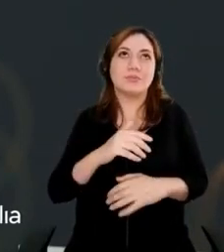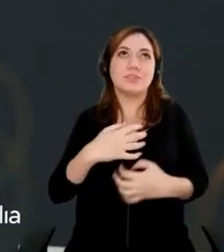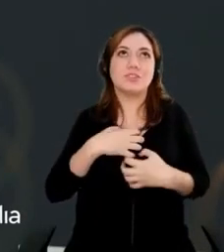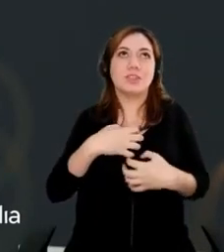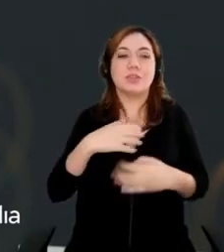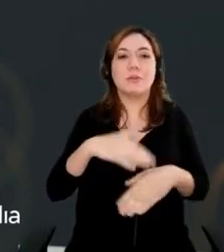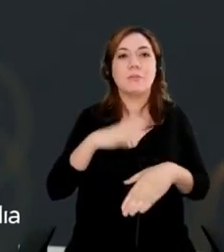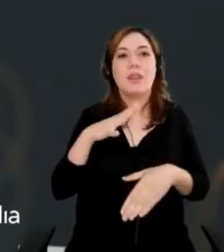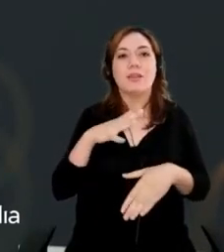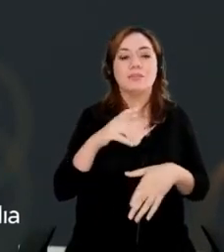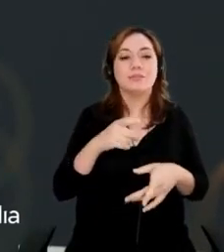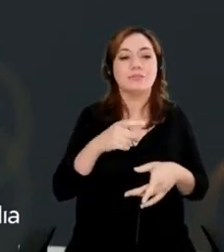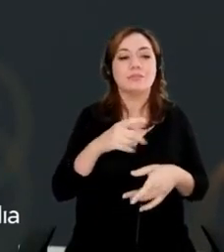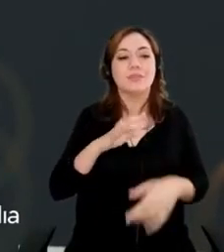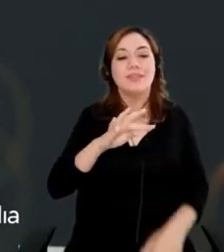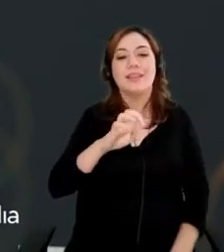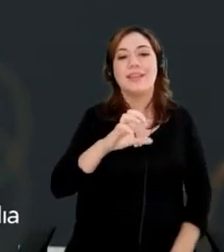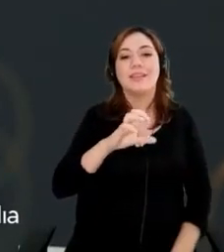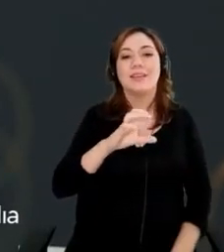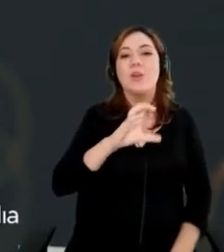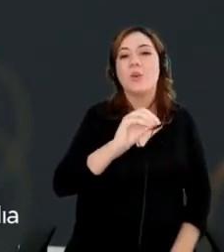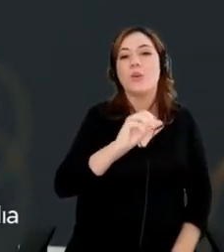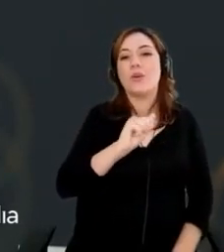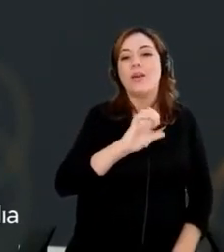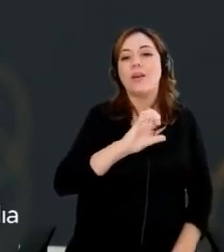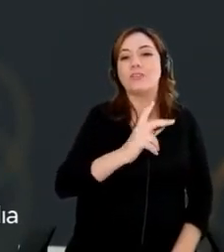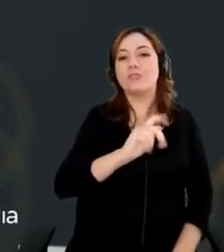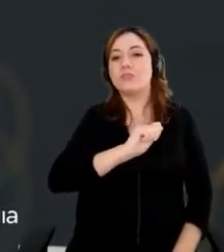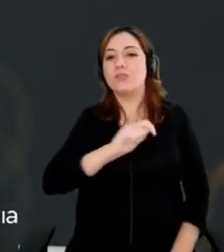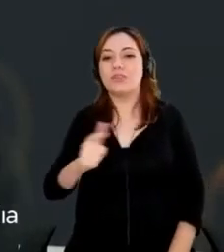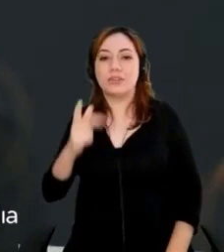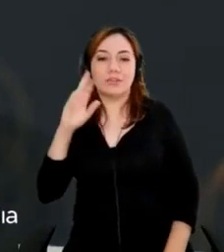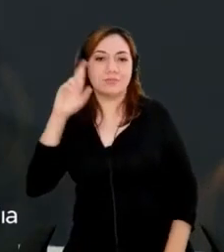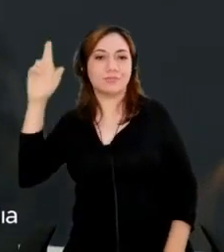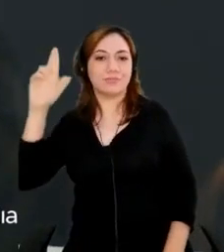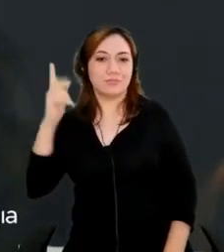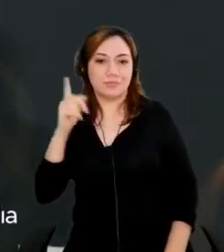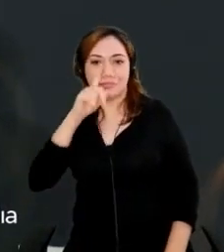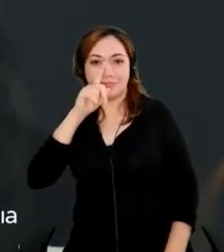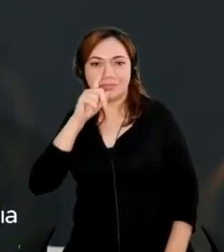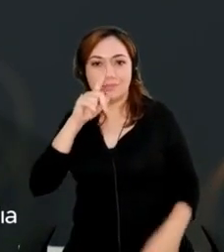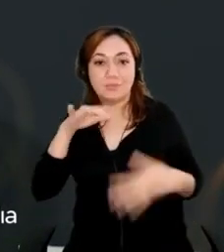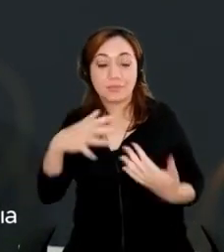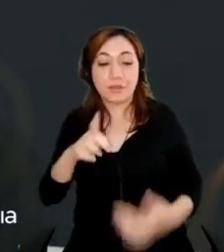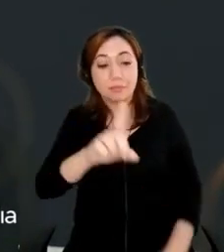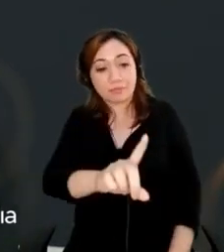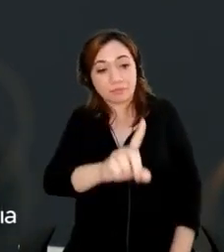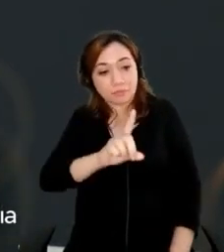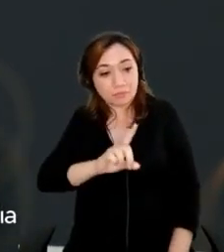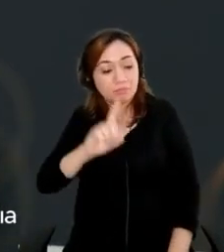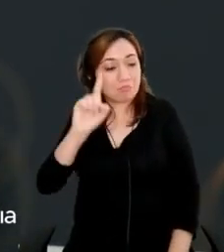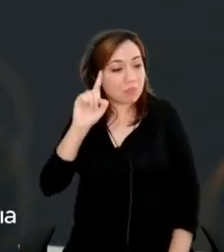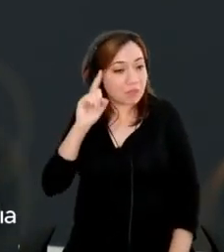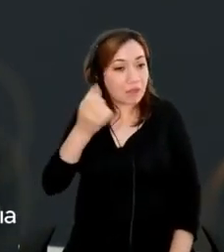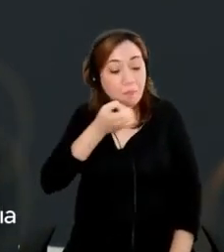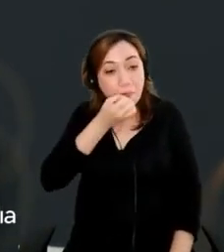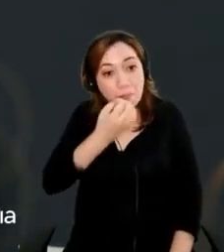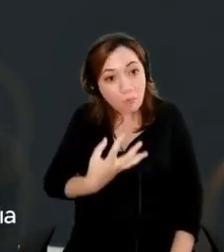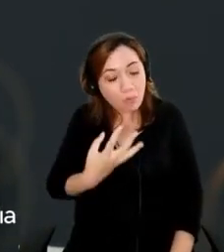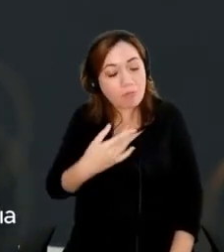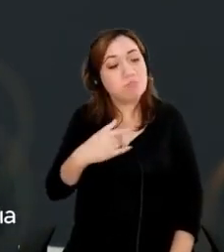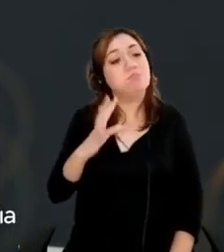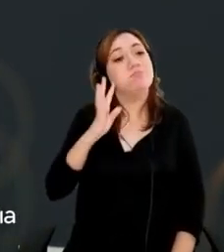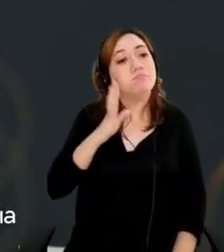manager. So when an employee comes to me with a brilliant idea, I can say, cool, how would we test that